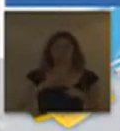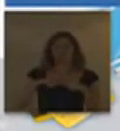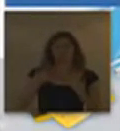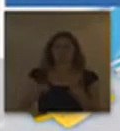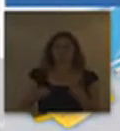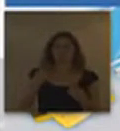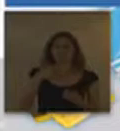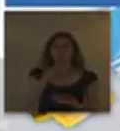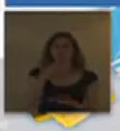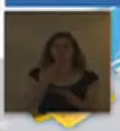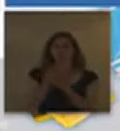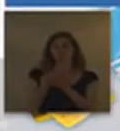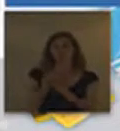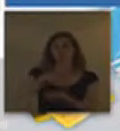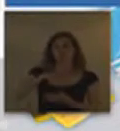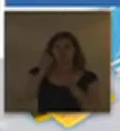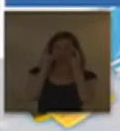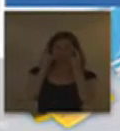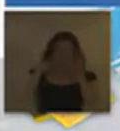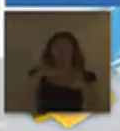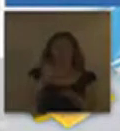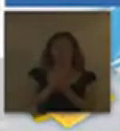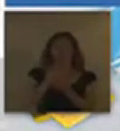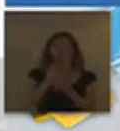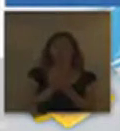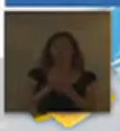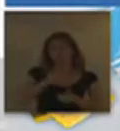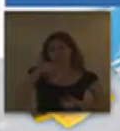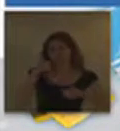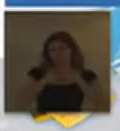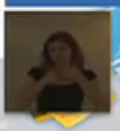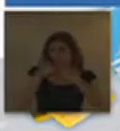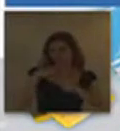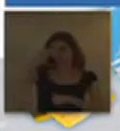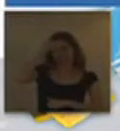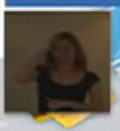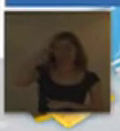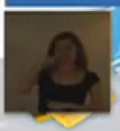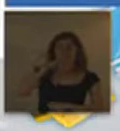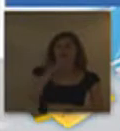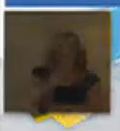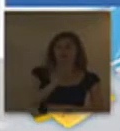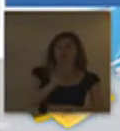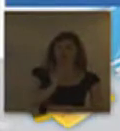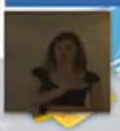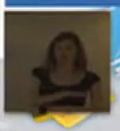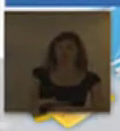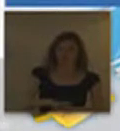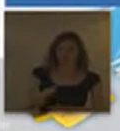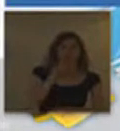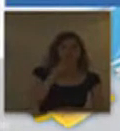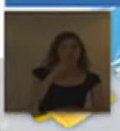we've found that intelligent tests for children with hearing